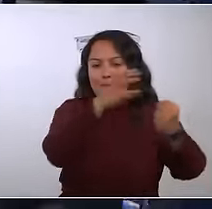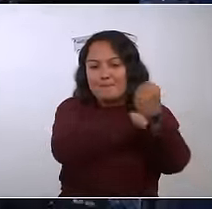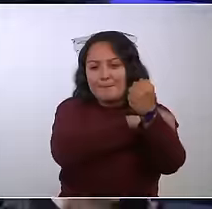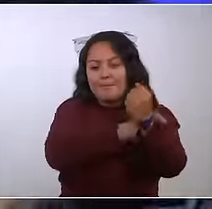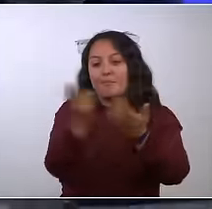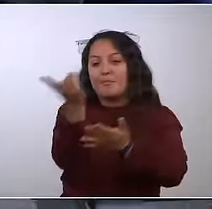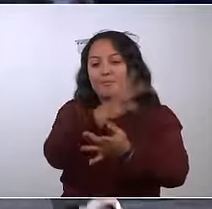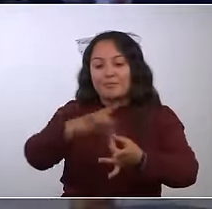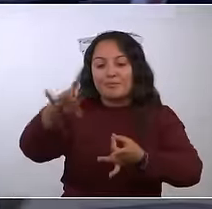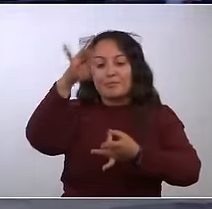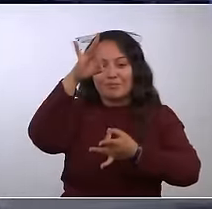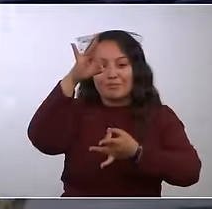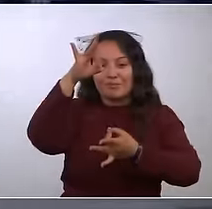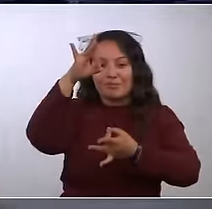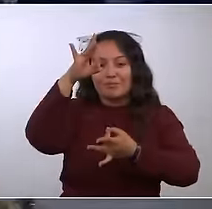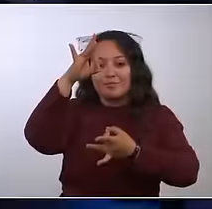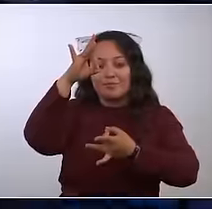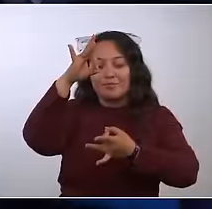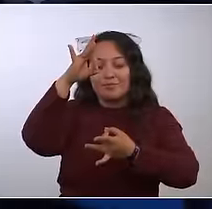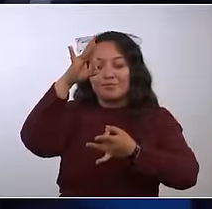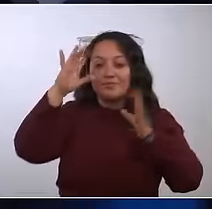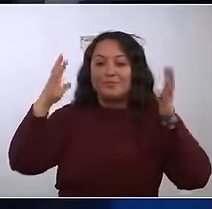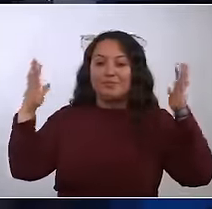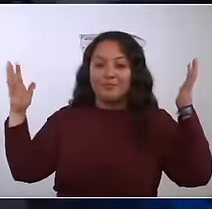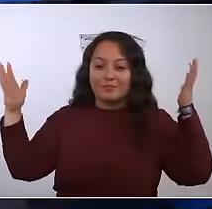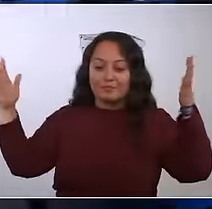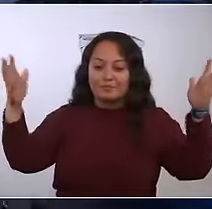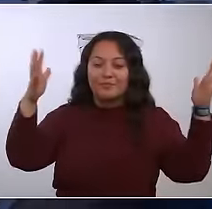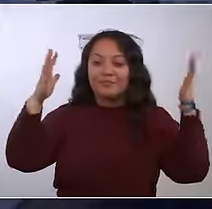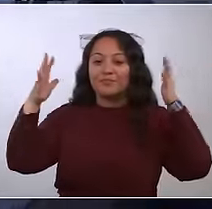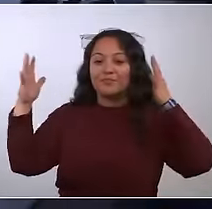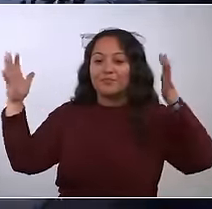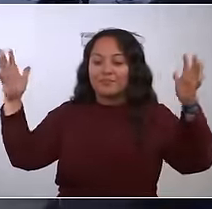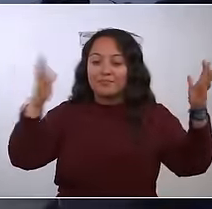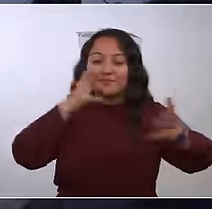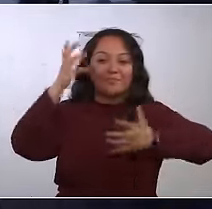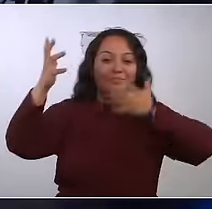Holy Ghost. Del Espíritu Santo.